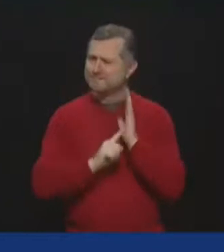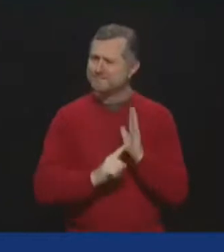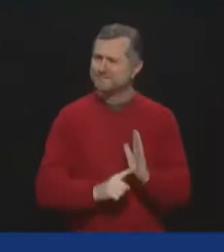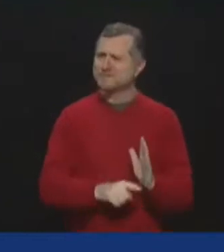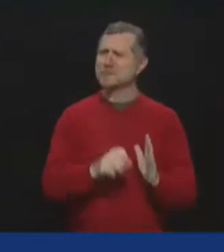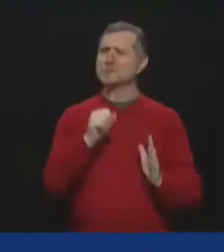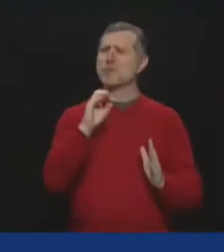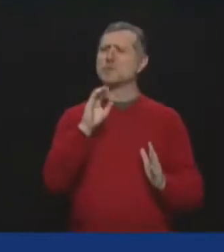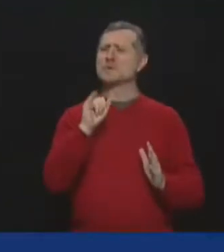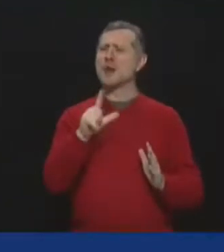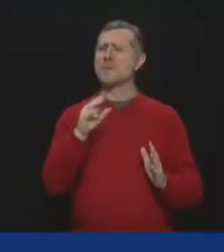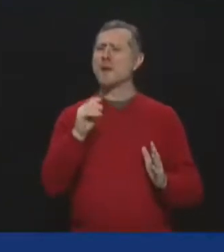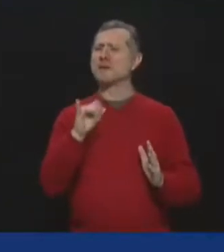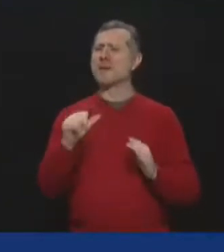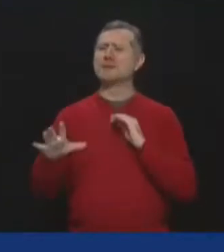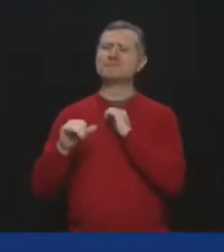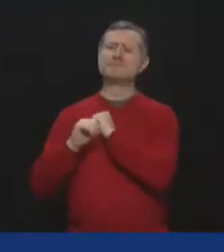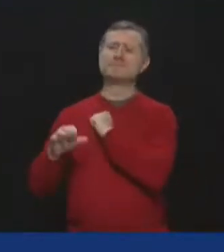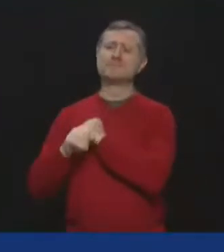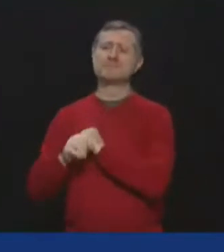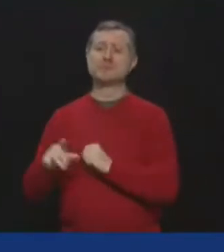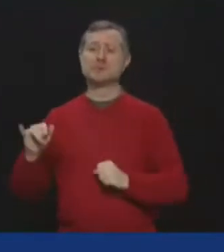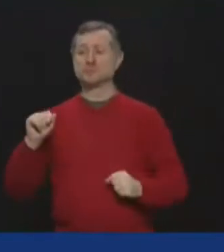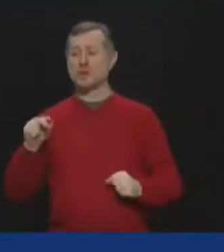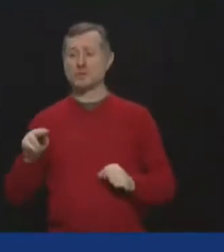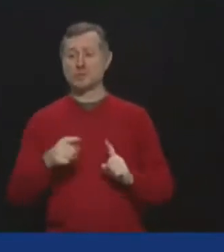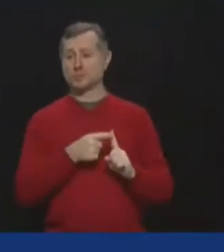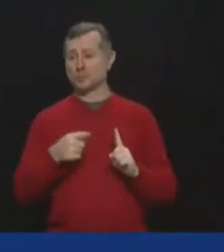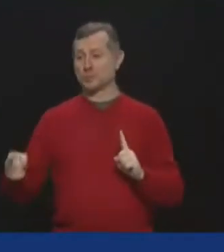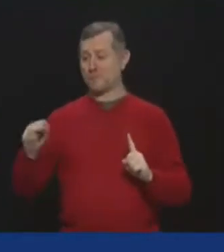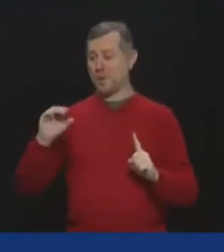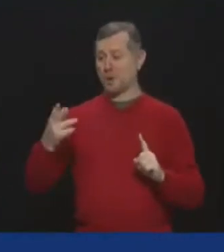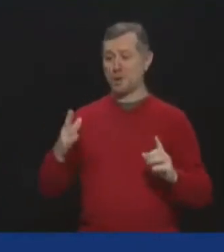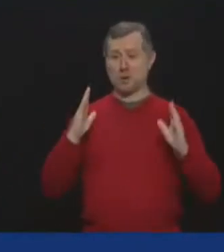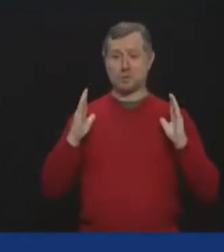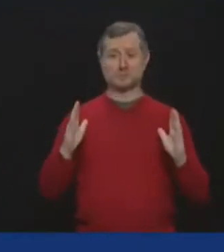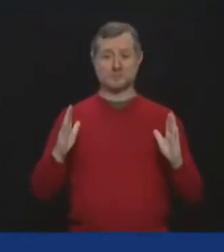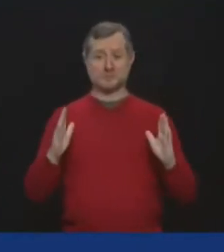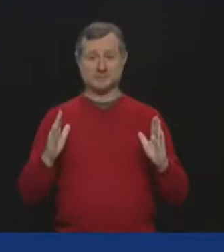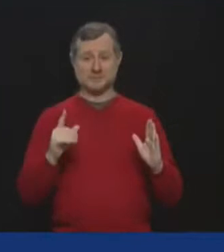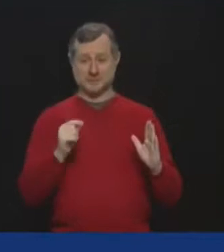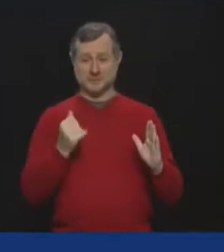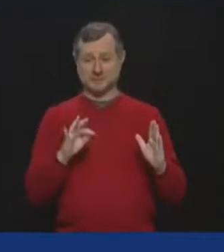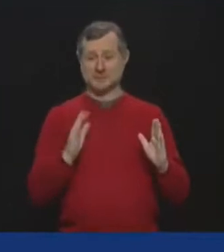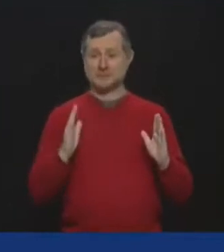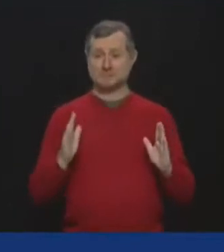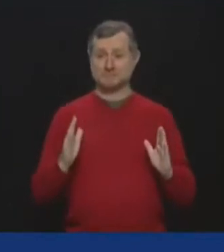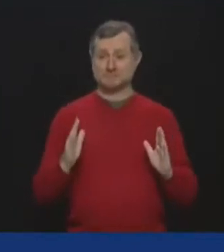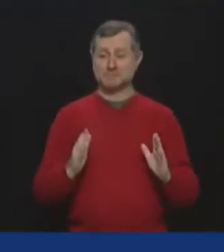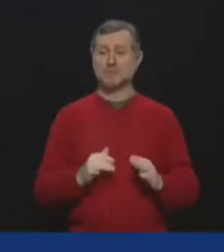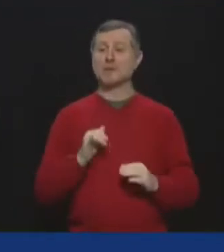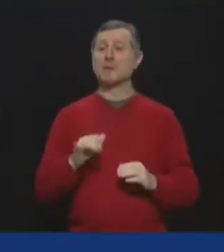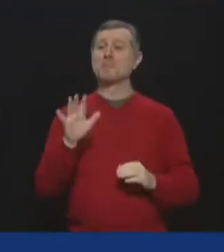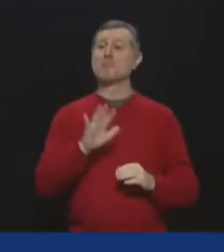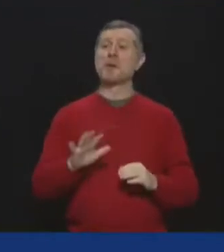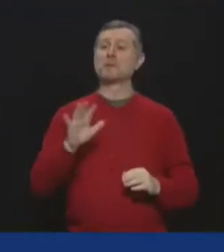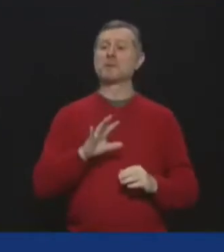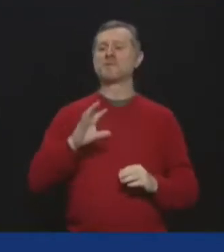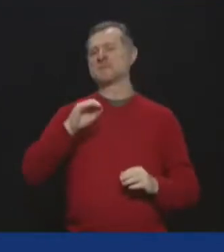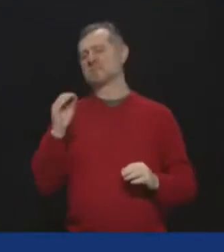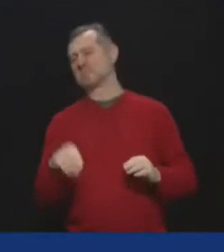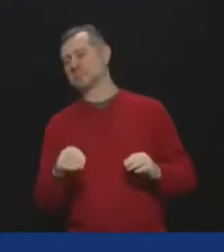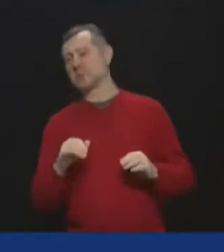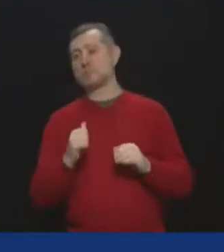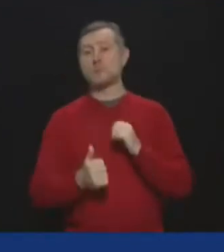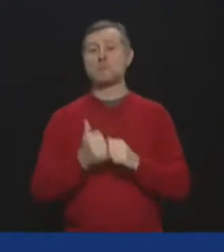that time. From January 1st to March 20th, 2019, 4 out of 10 top stories receiving the most